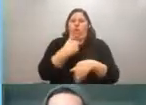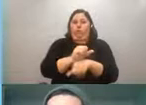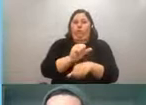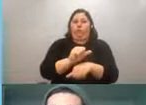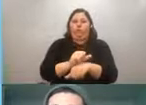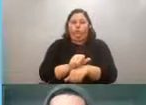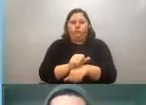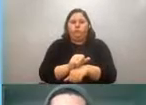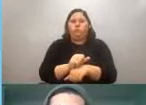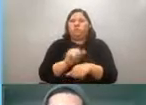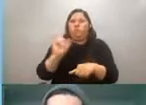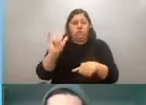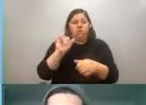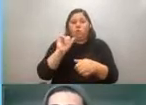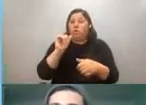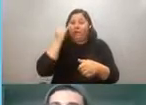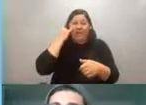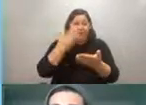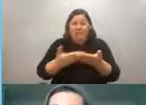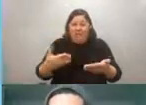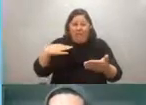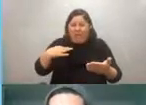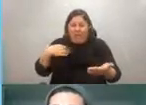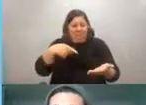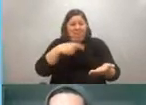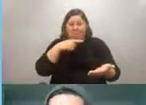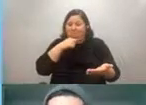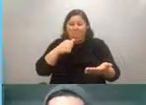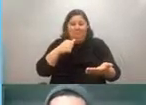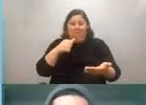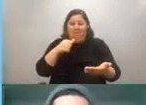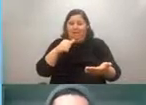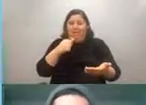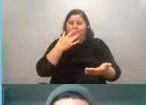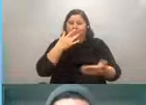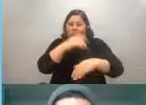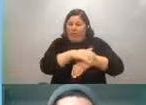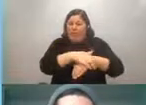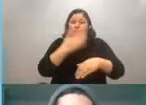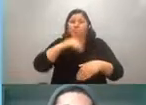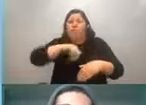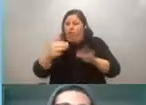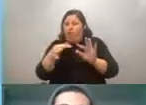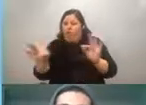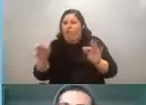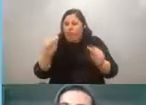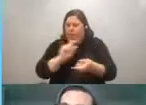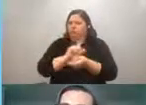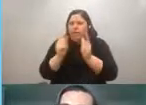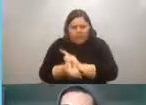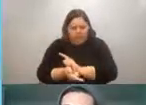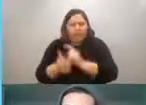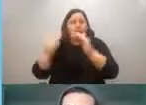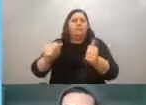we do translation of materials of our applications so feel free to reach out to us as well for that if needed we do large print